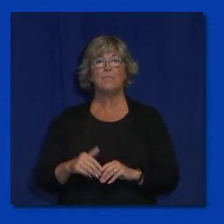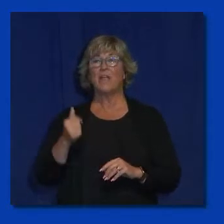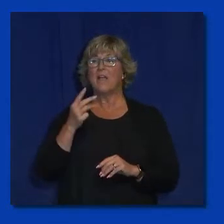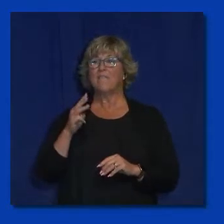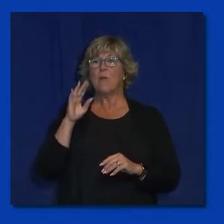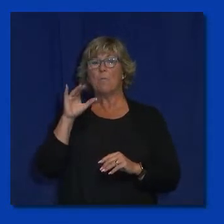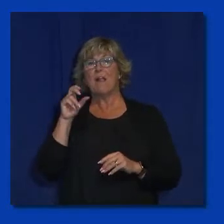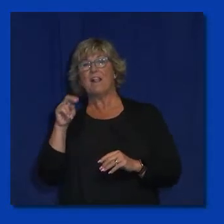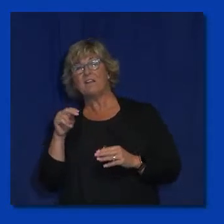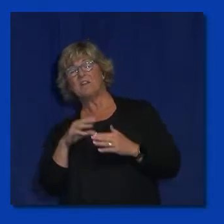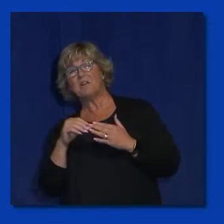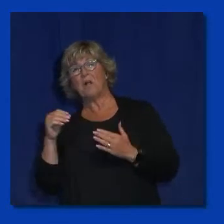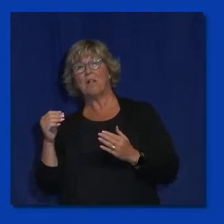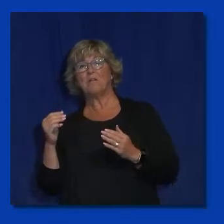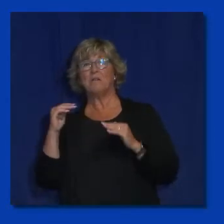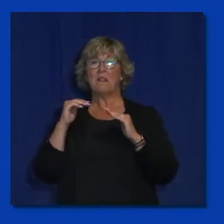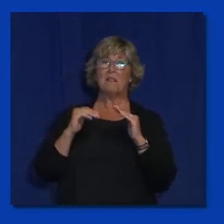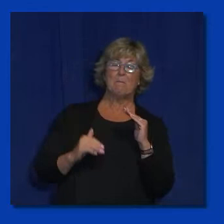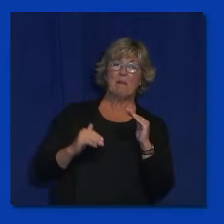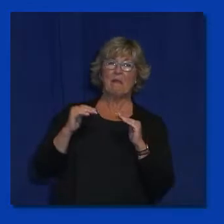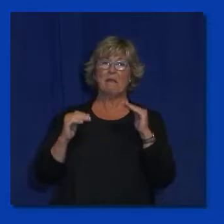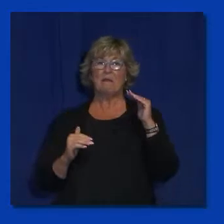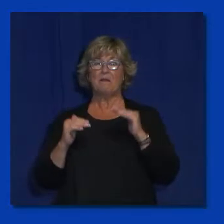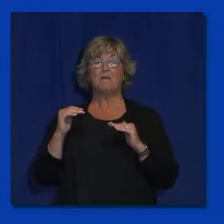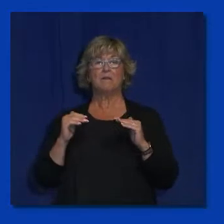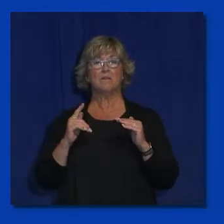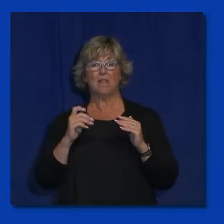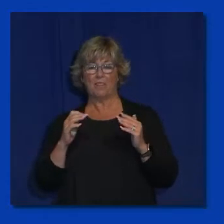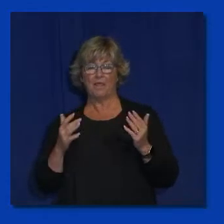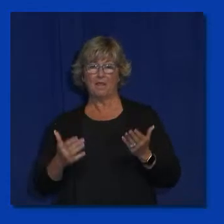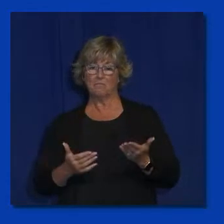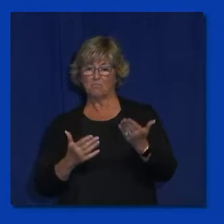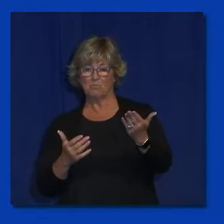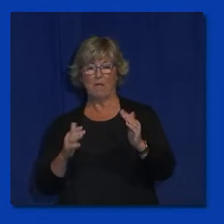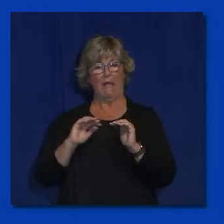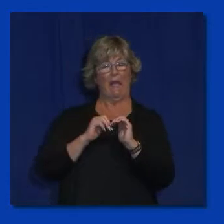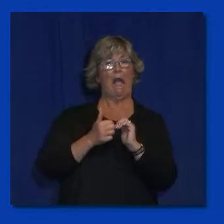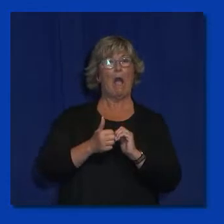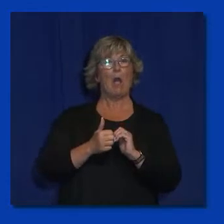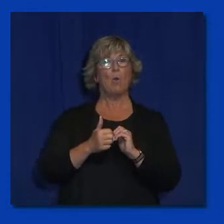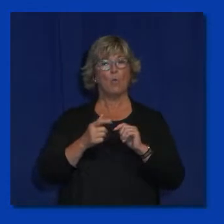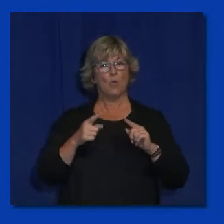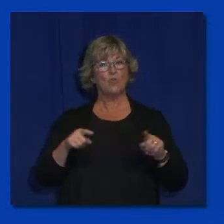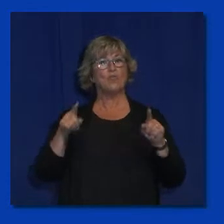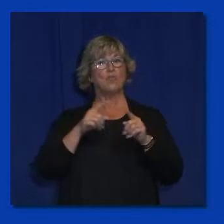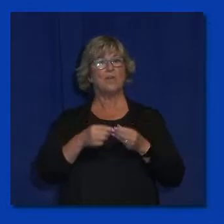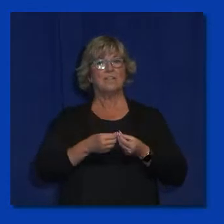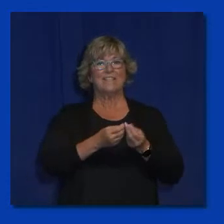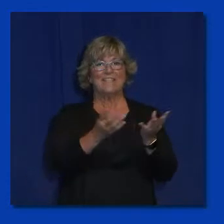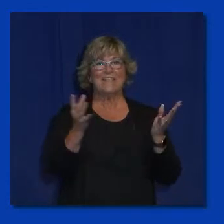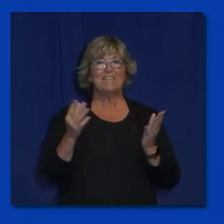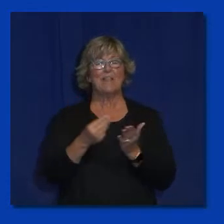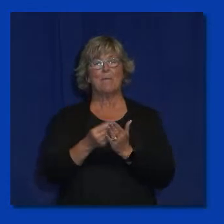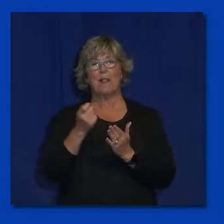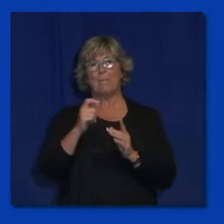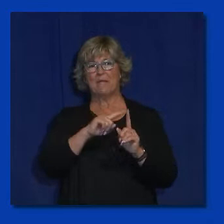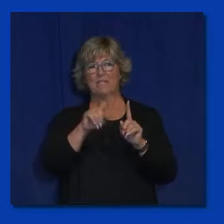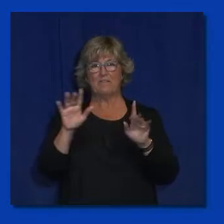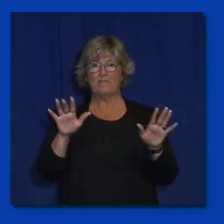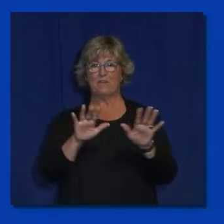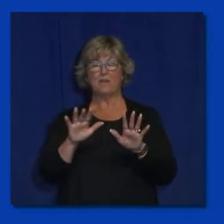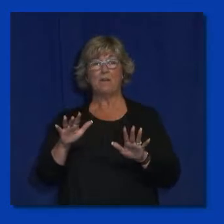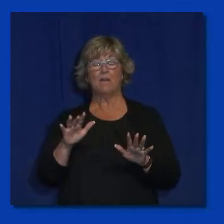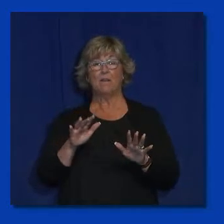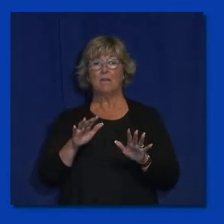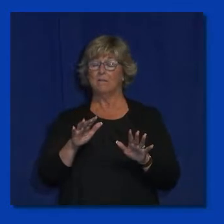billion less, and they approach things in terms of how you distribute the money slightly differently from us. I